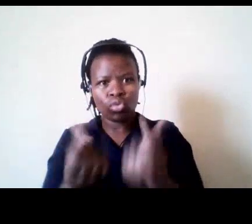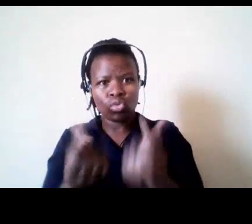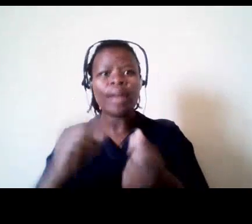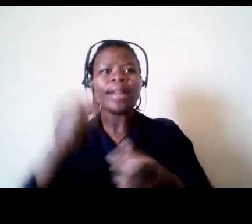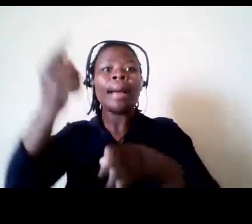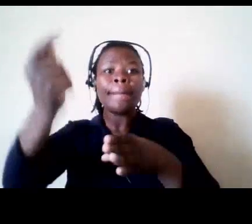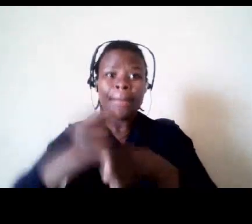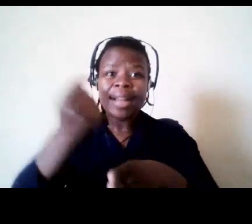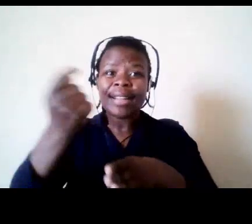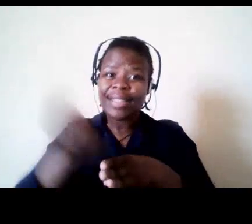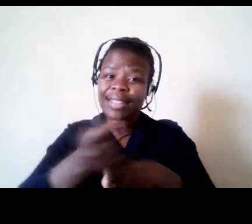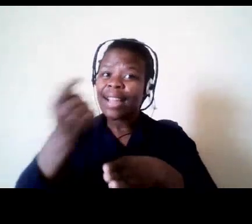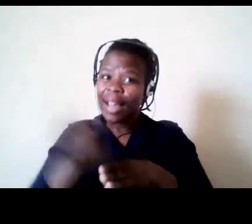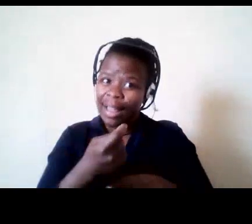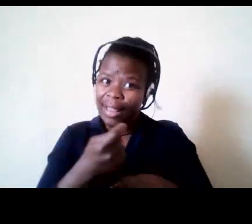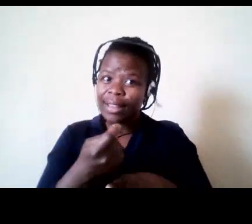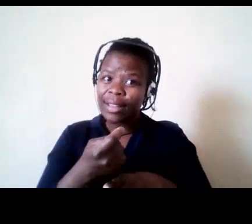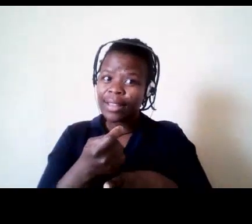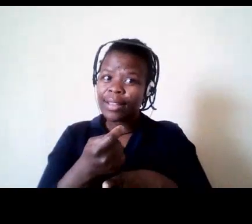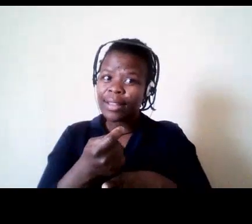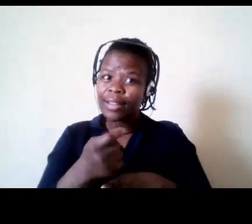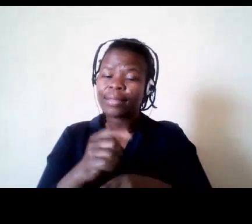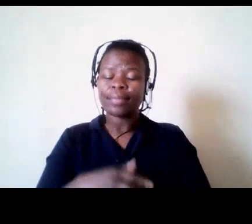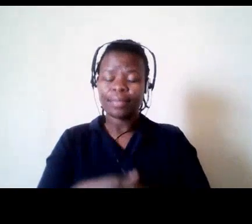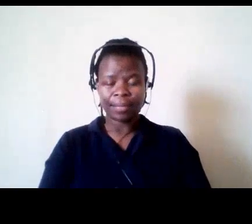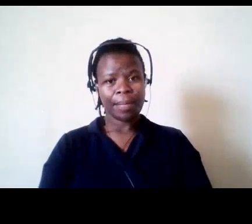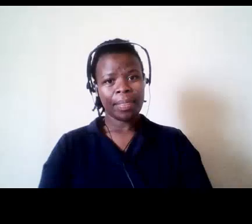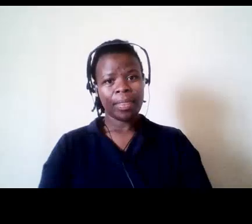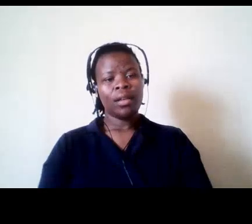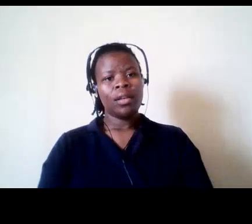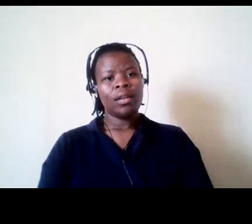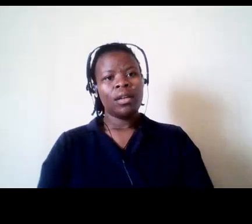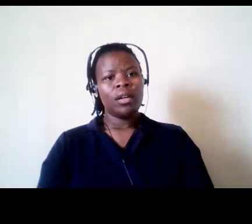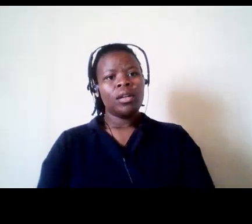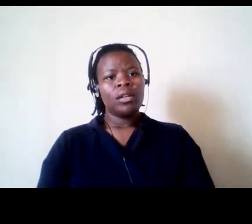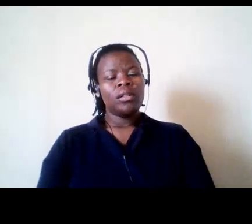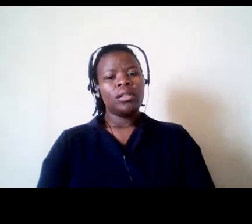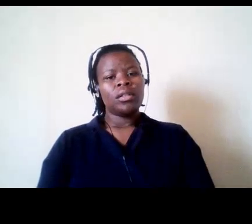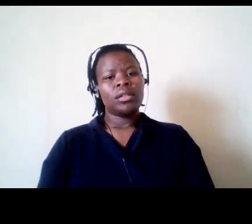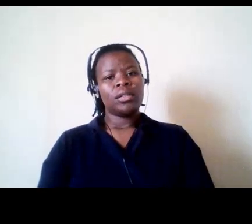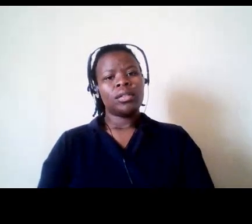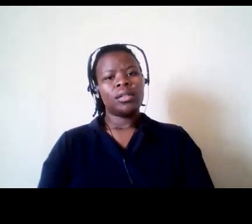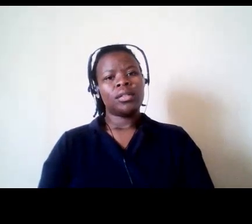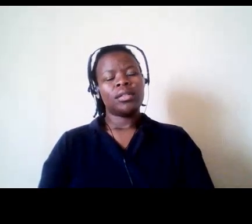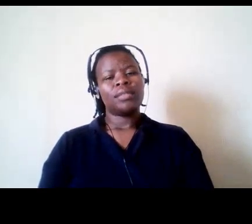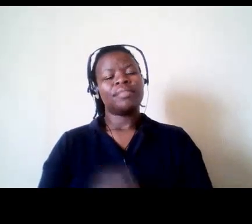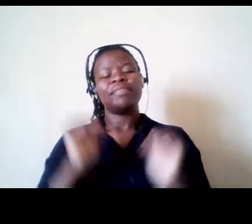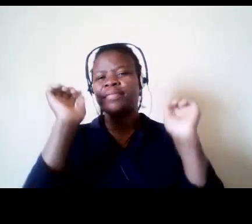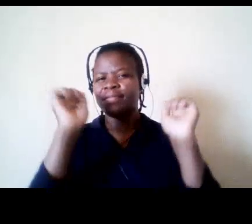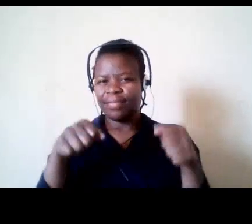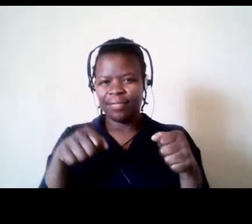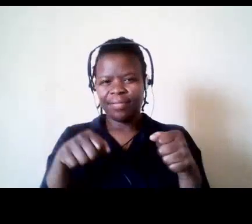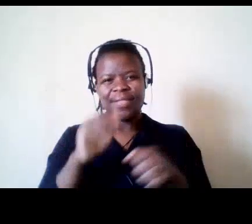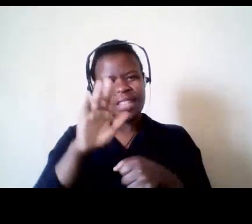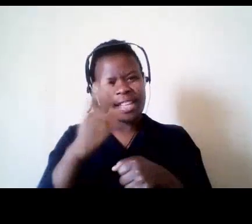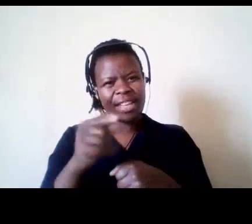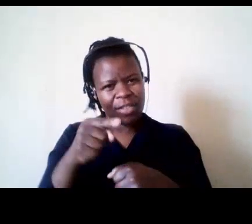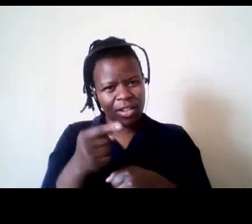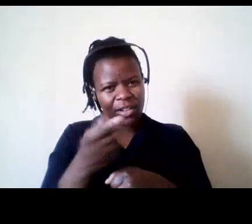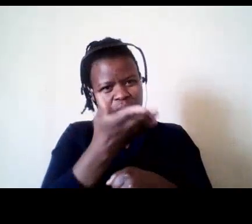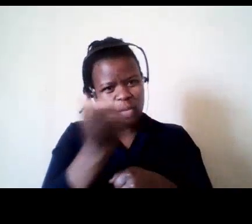Pearl. If those things, and that's what Chantal. If those things are not factored in, we keep